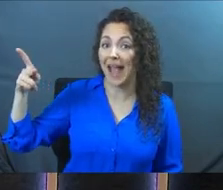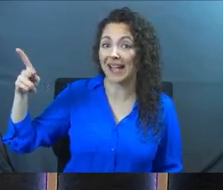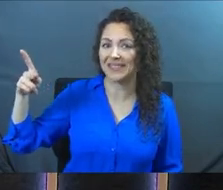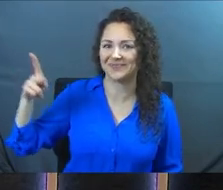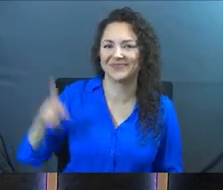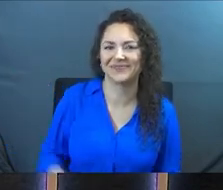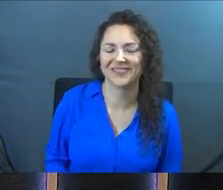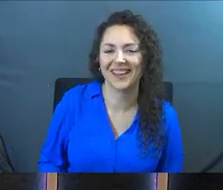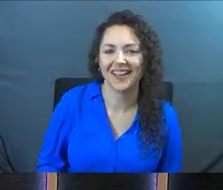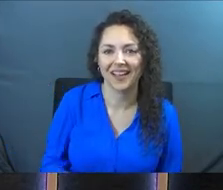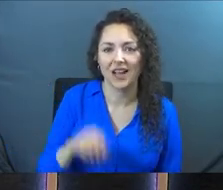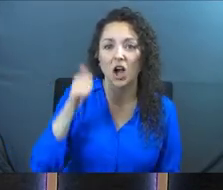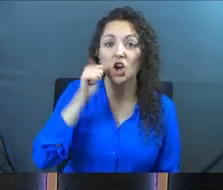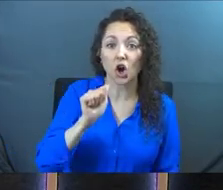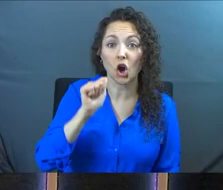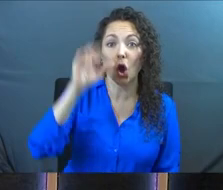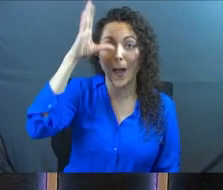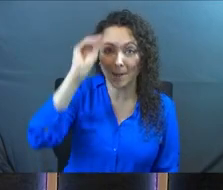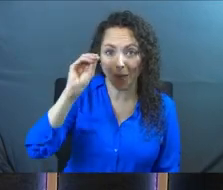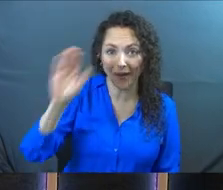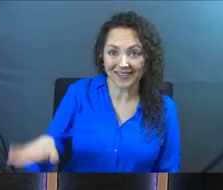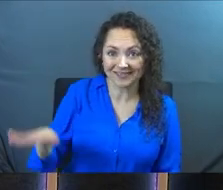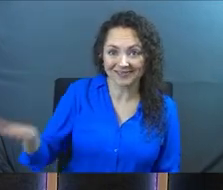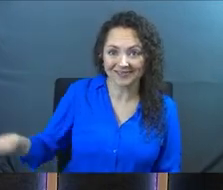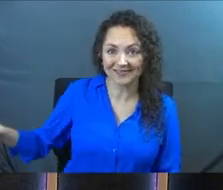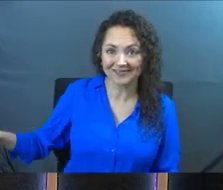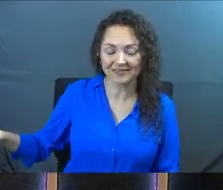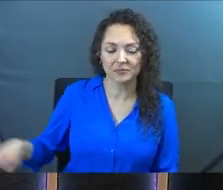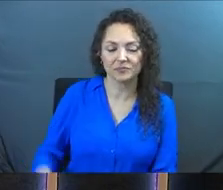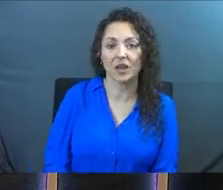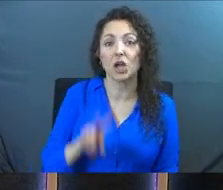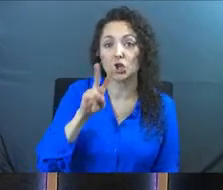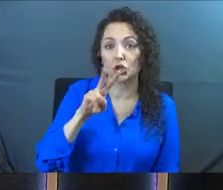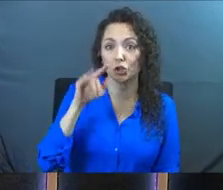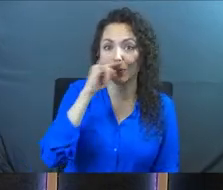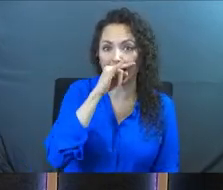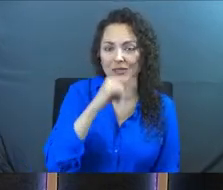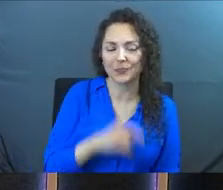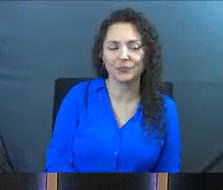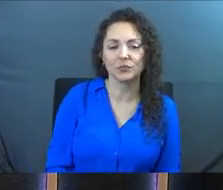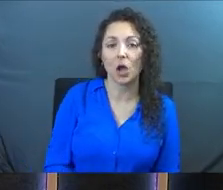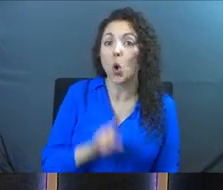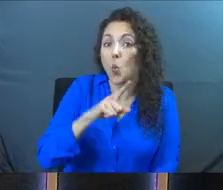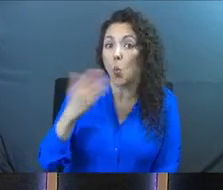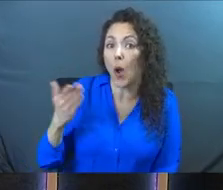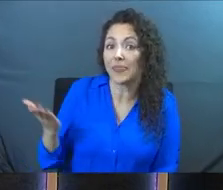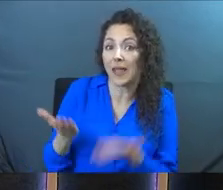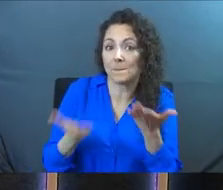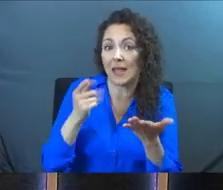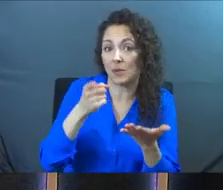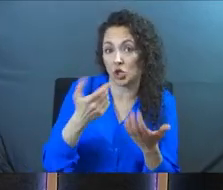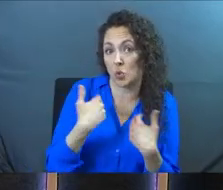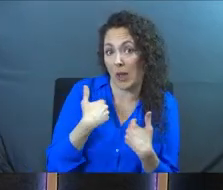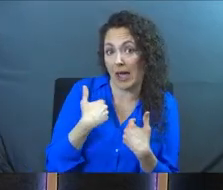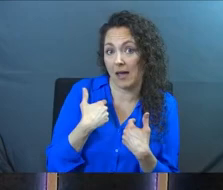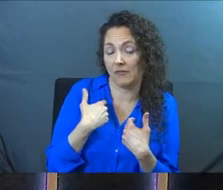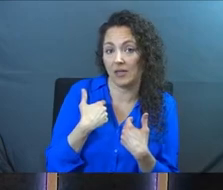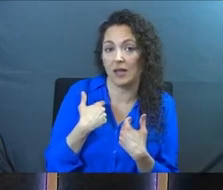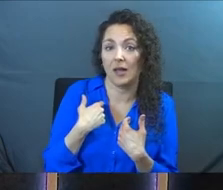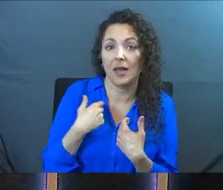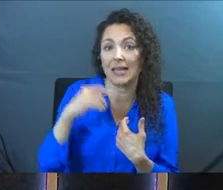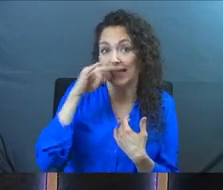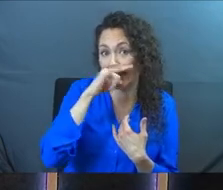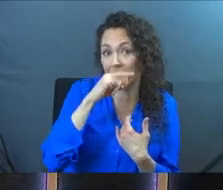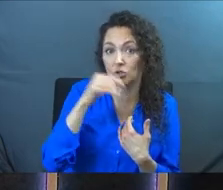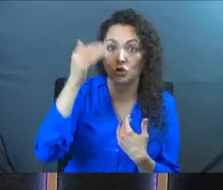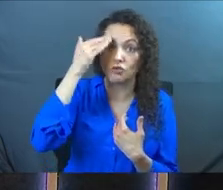of stories, and I could be here forever just telling you crazy stories about the kids. But one of the things that maybe if you have little kids, you also maybe know